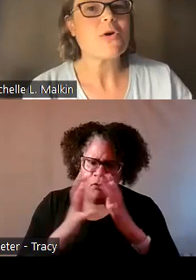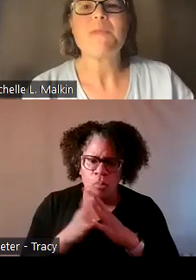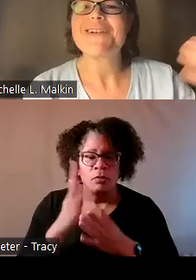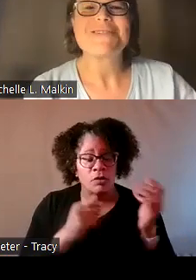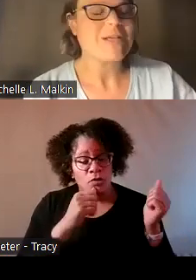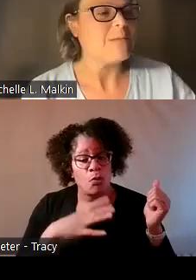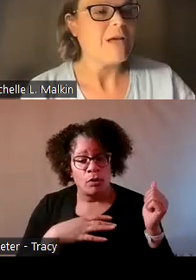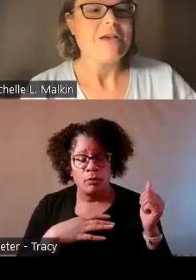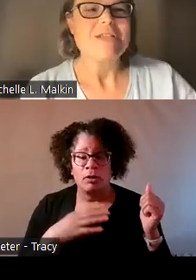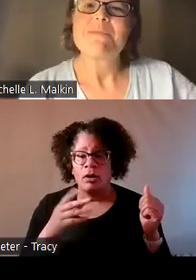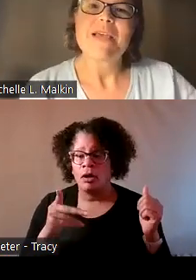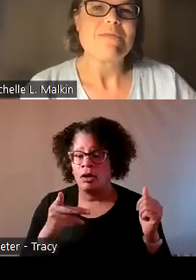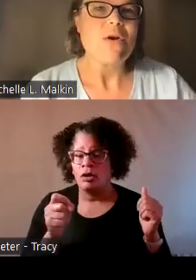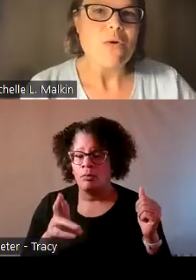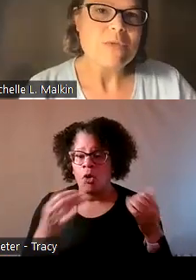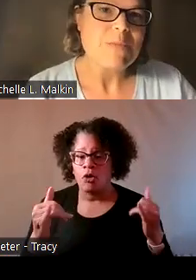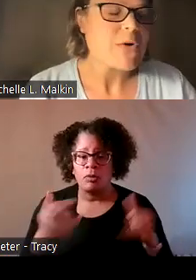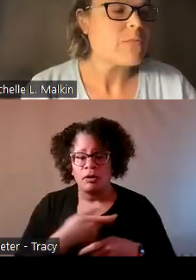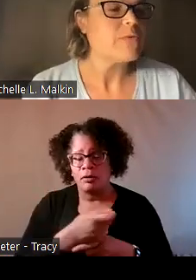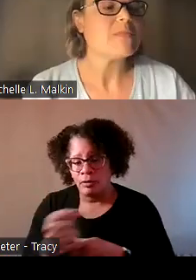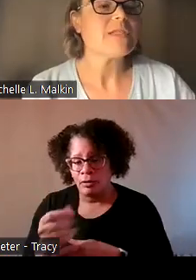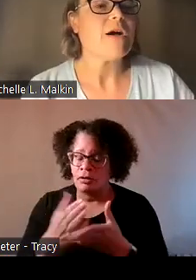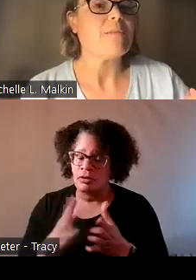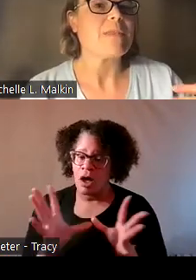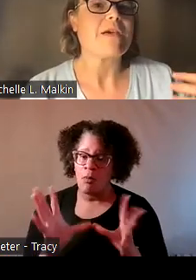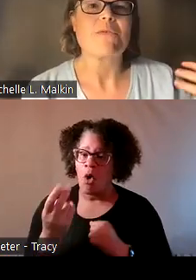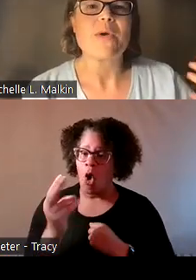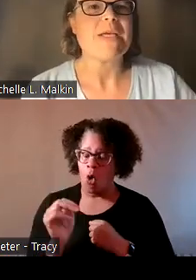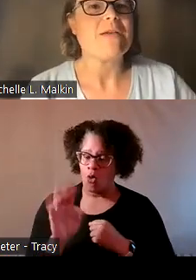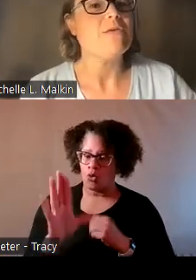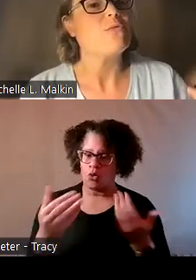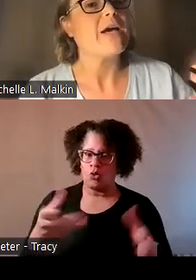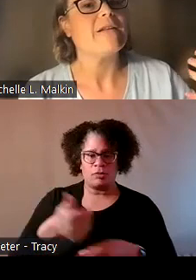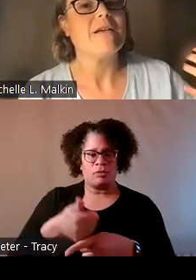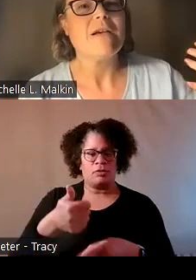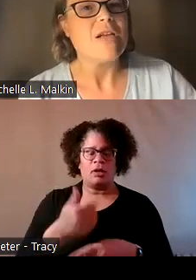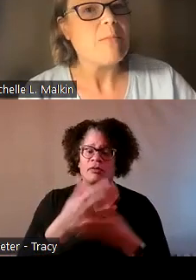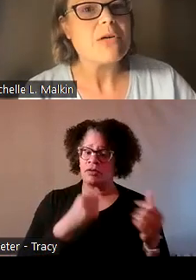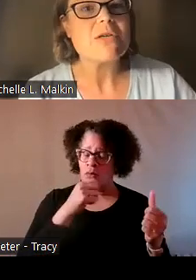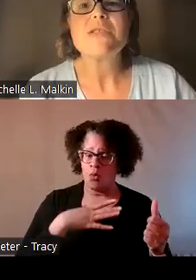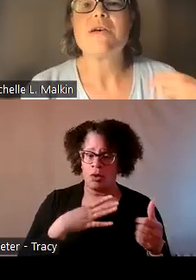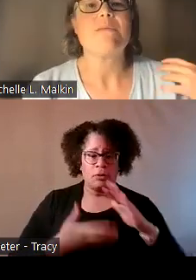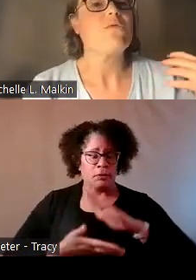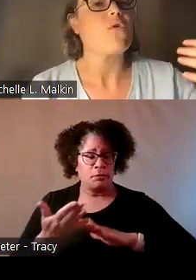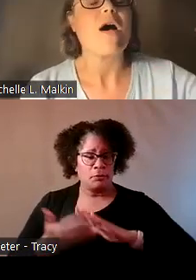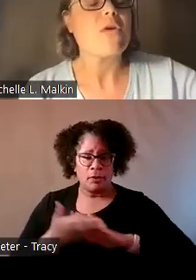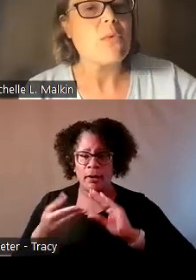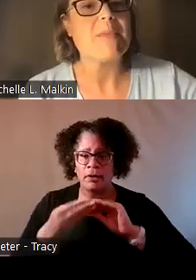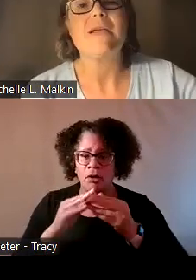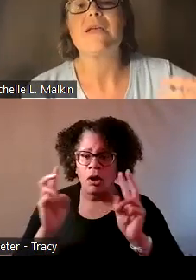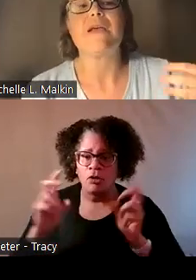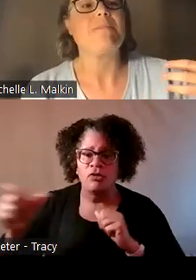who were poker players, some that even owned poker rooms. There are women who ran numbers for